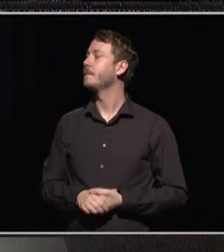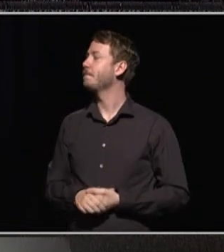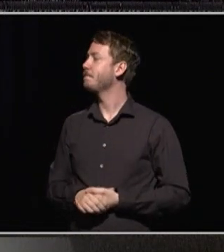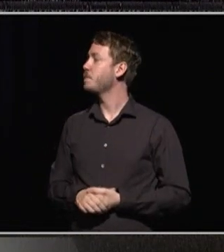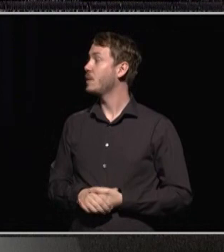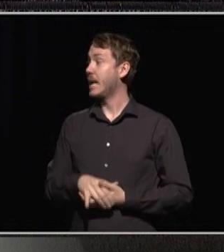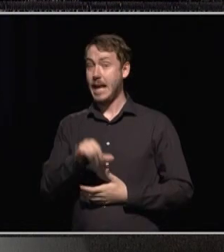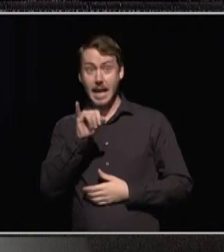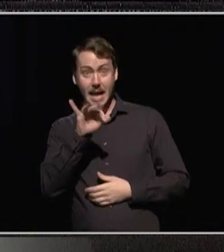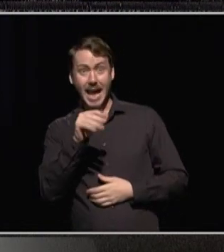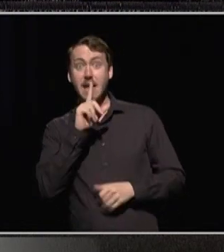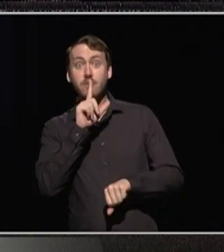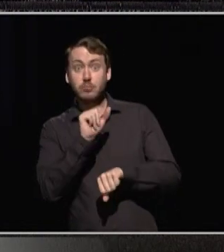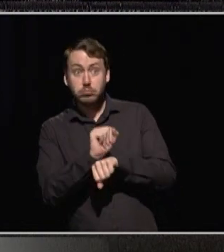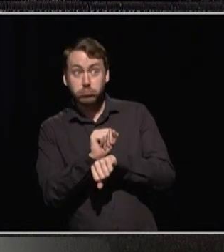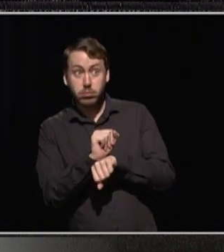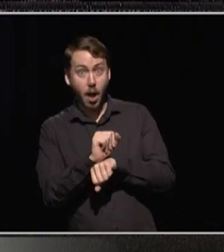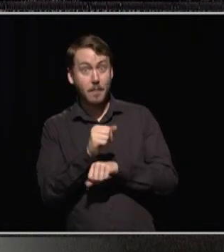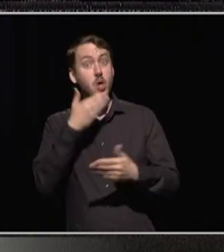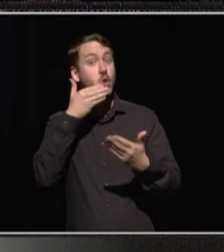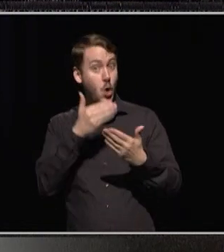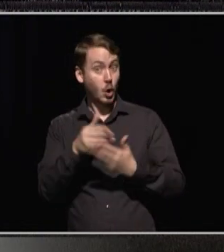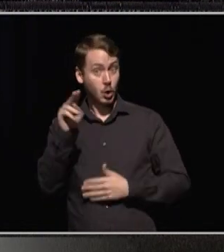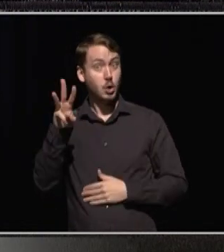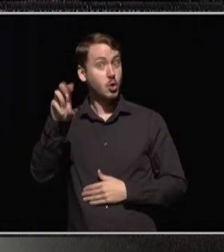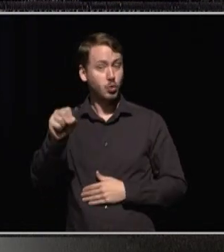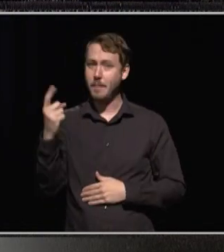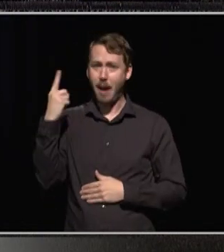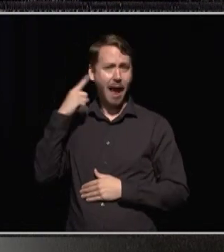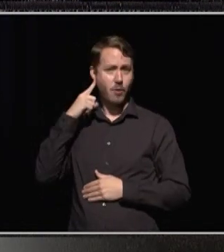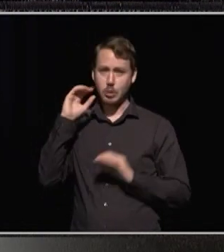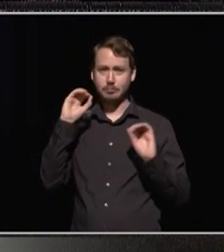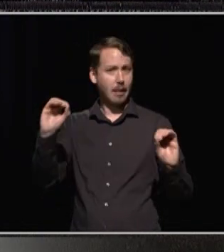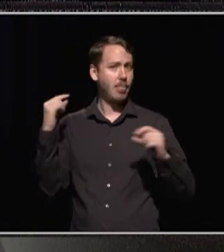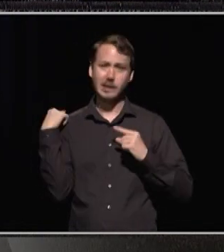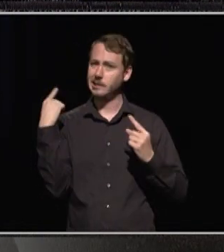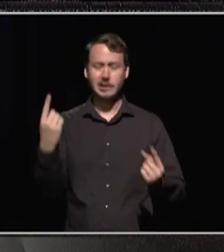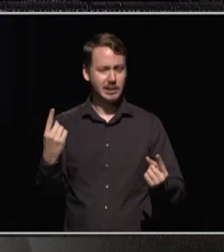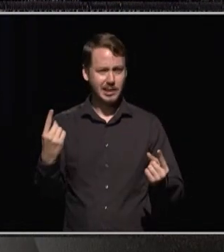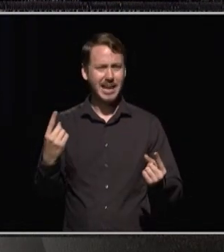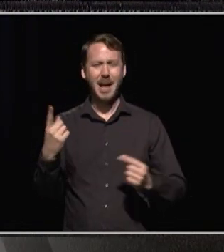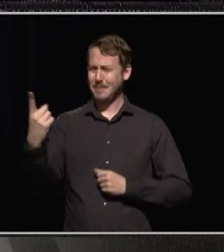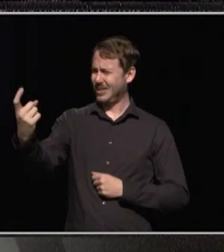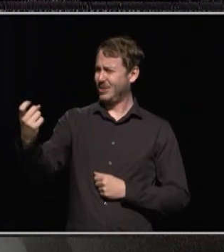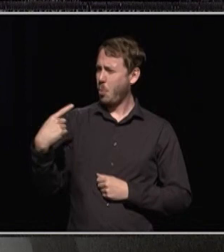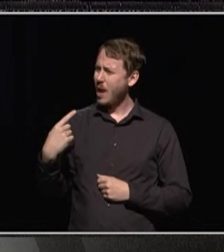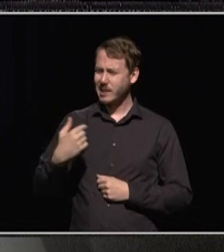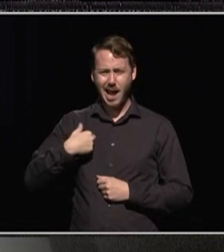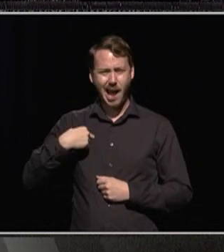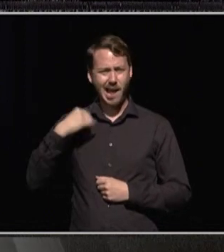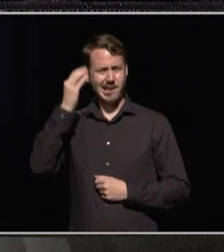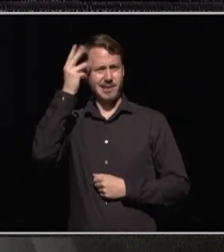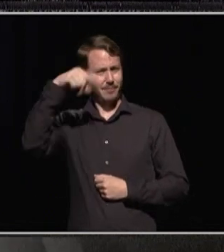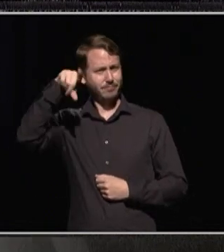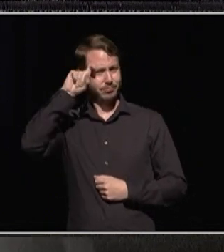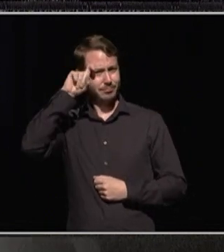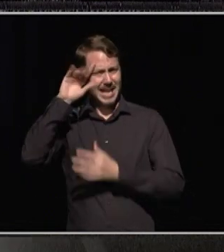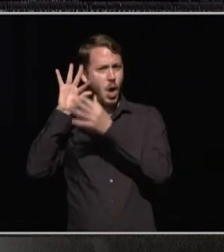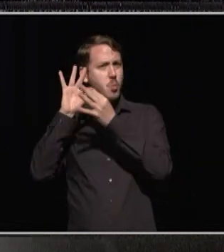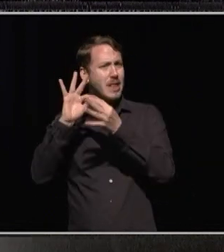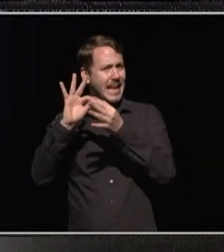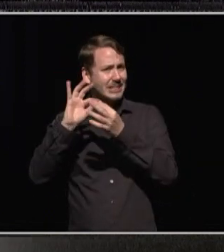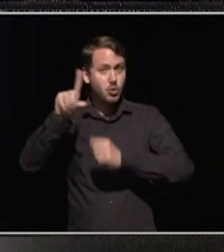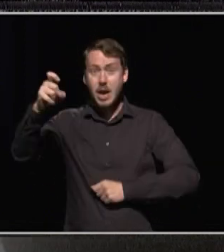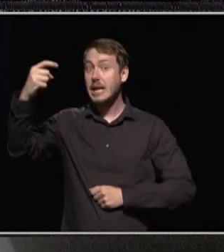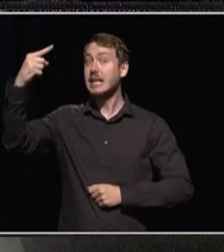If it's go true, ahead, it's good Judge. news, but I haven't gotten information about that. Yeah, you know, the question I had when that came out, is that relating to